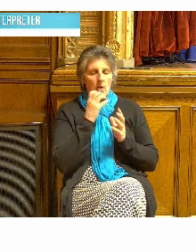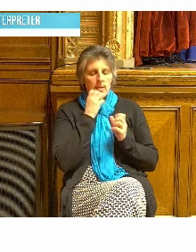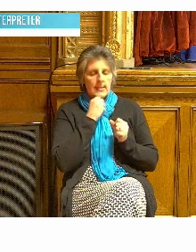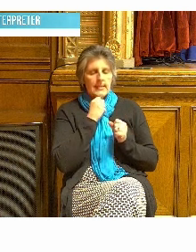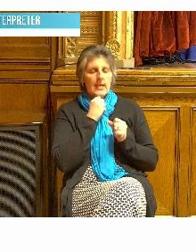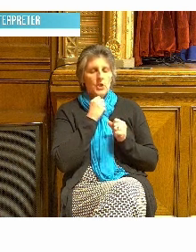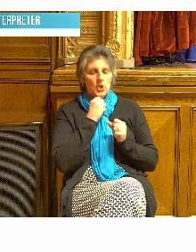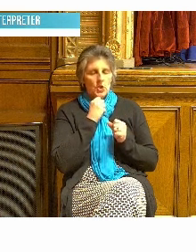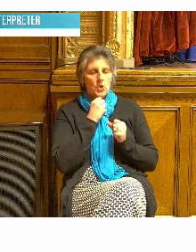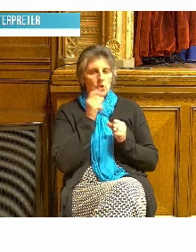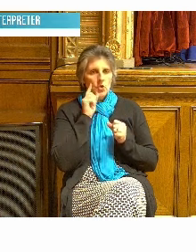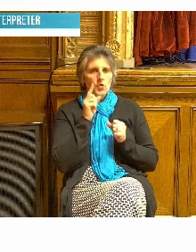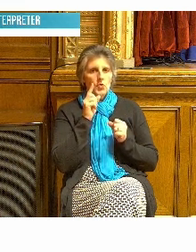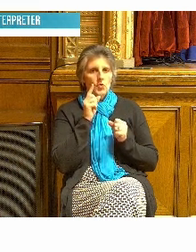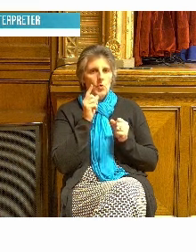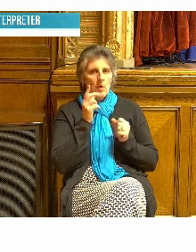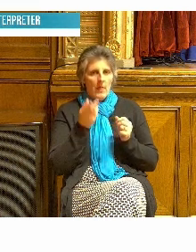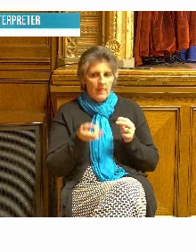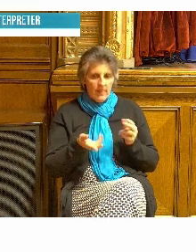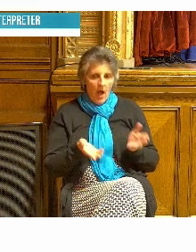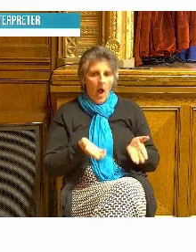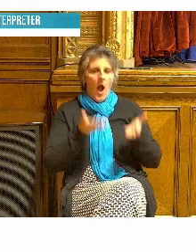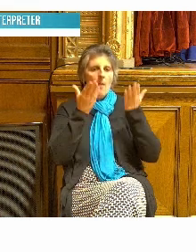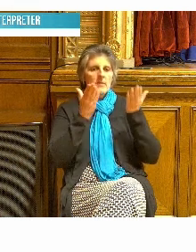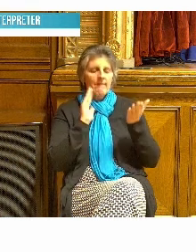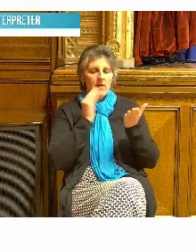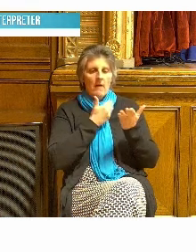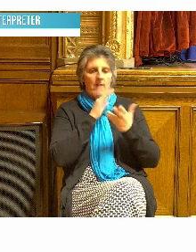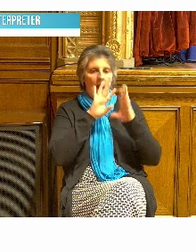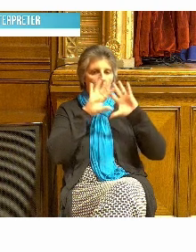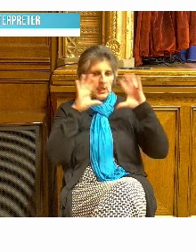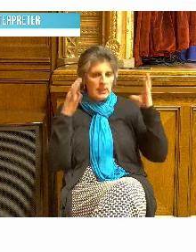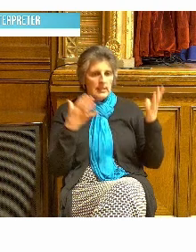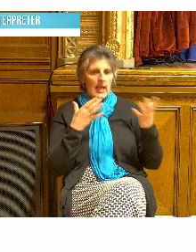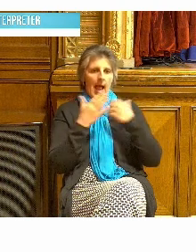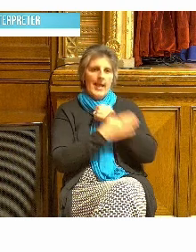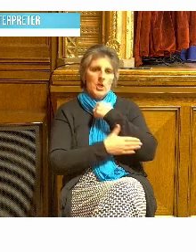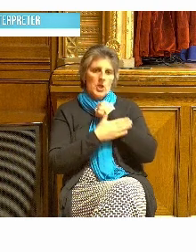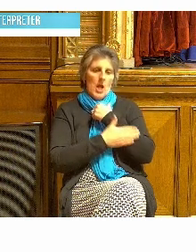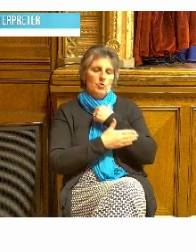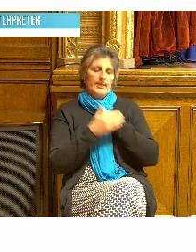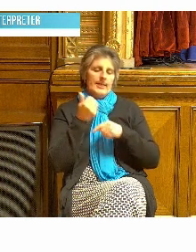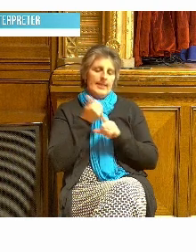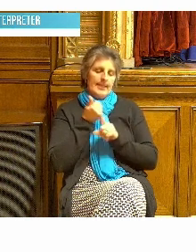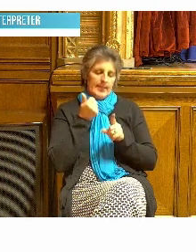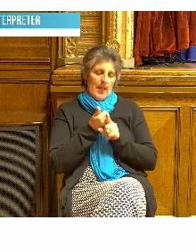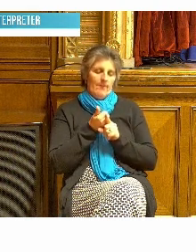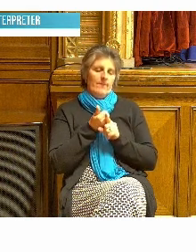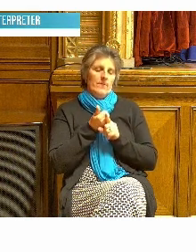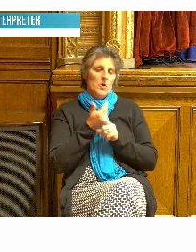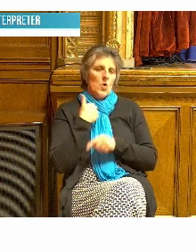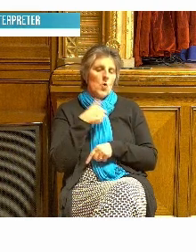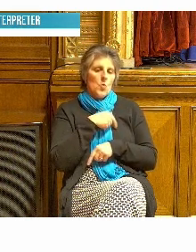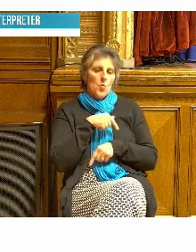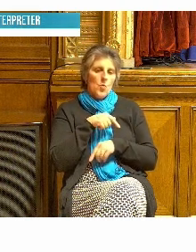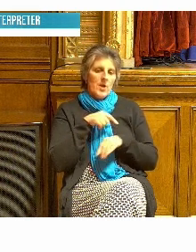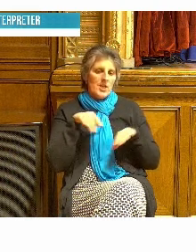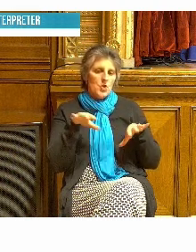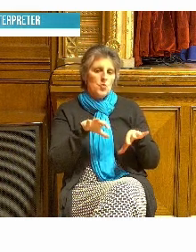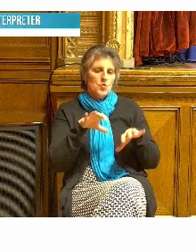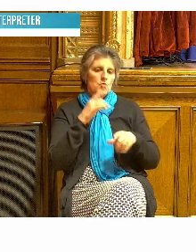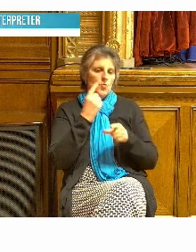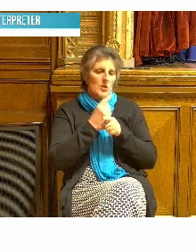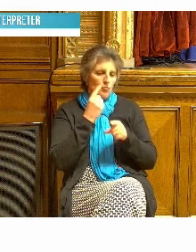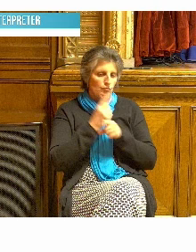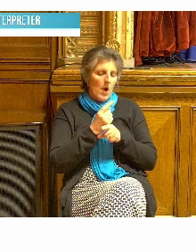essential to the uplift of our entire country itself. When you do what is